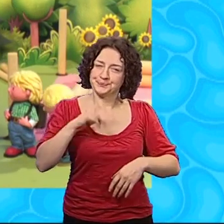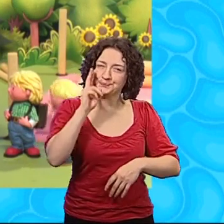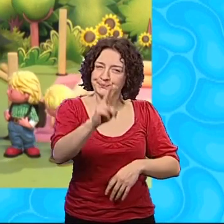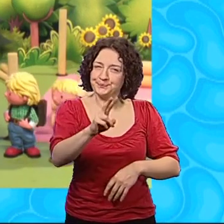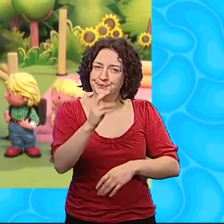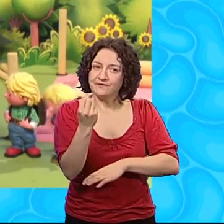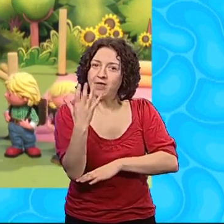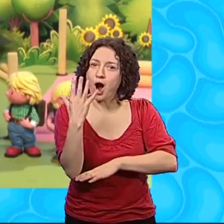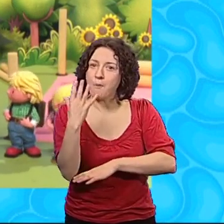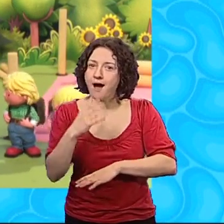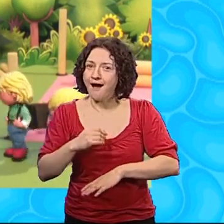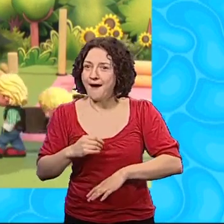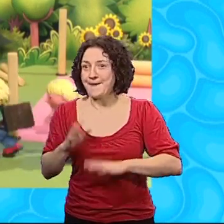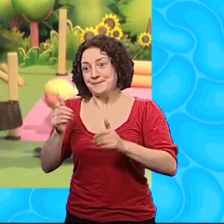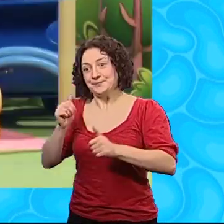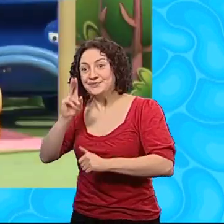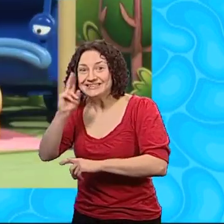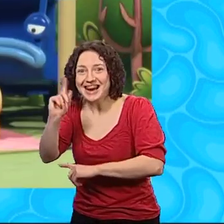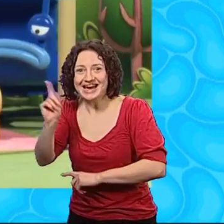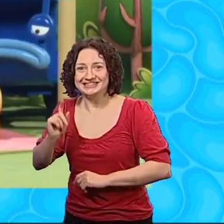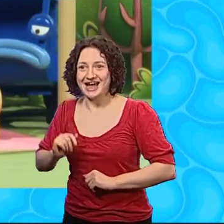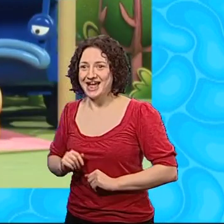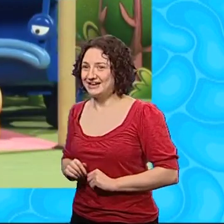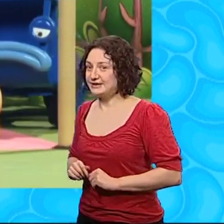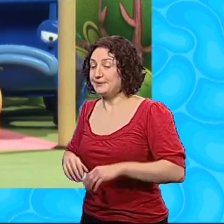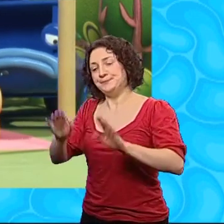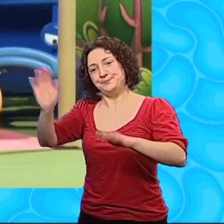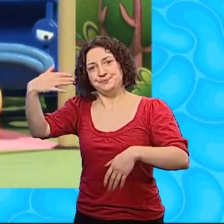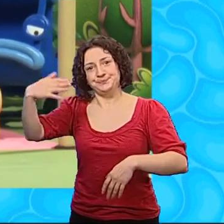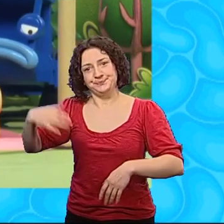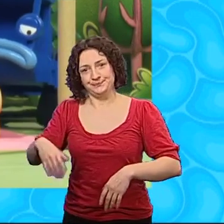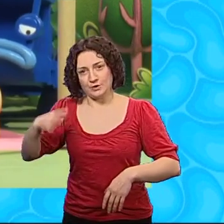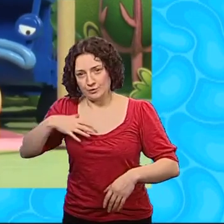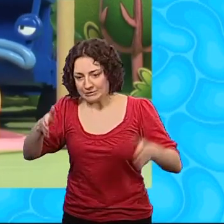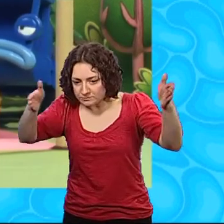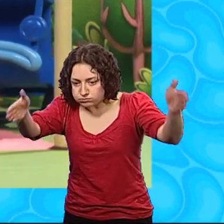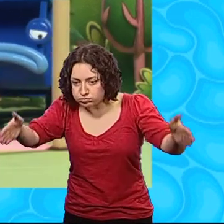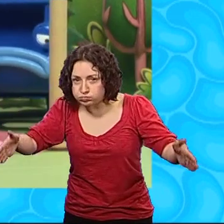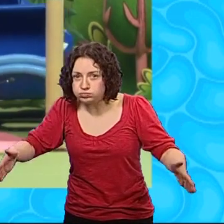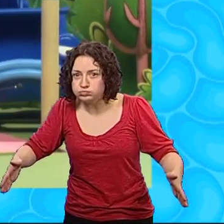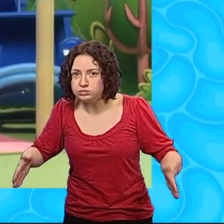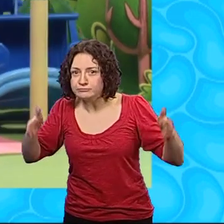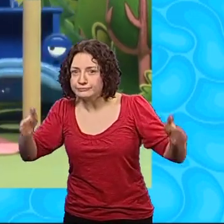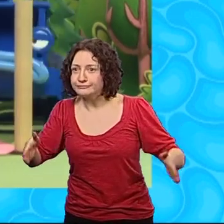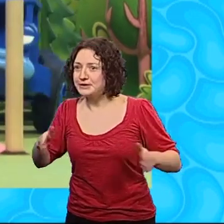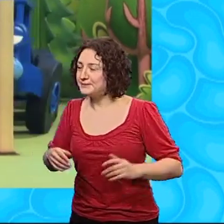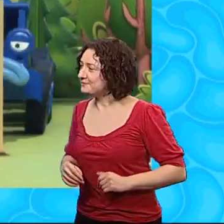you are, Mickey. See you all later. Right, Wendy. Let's trim up these logs.